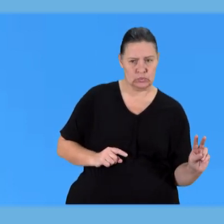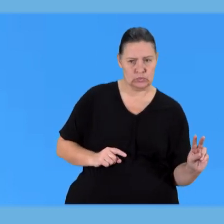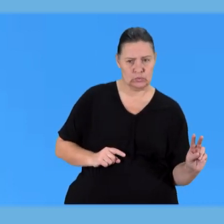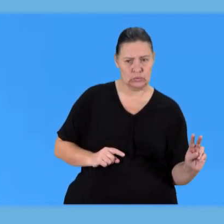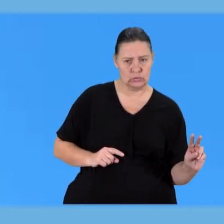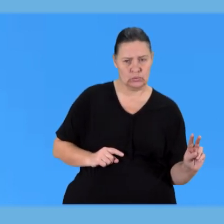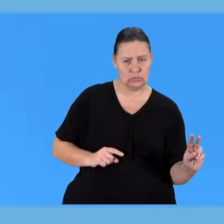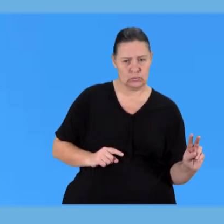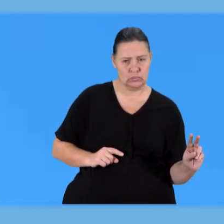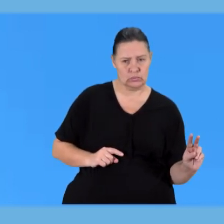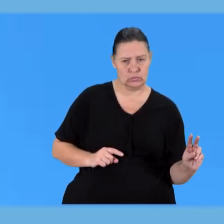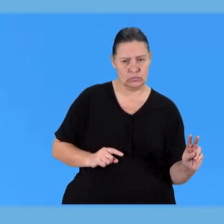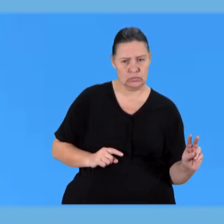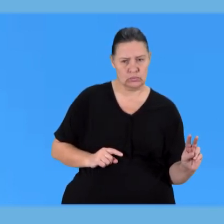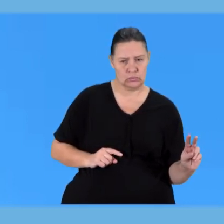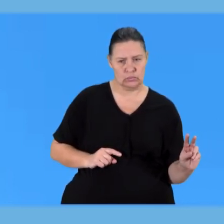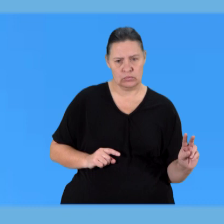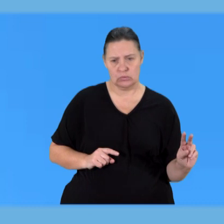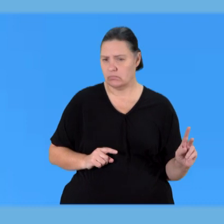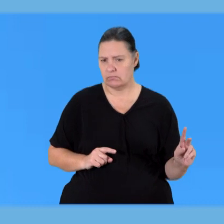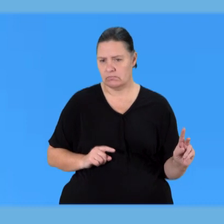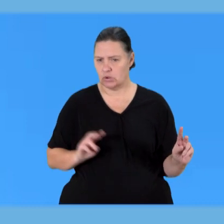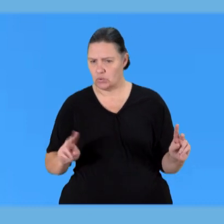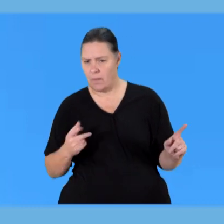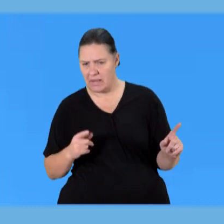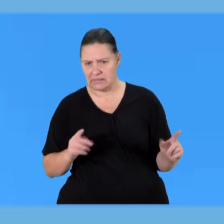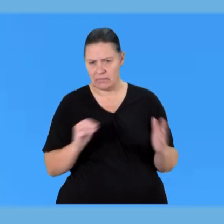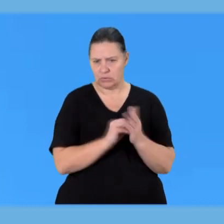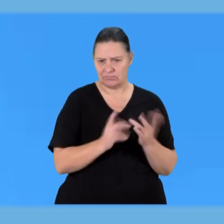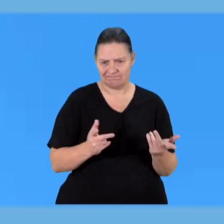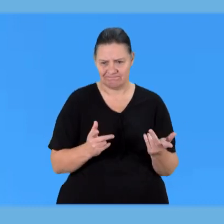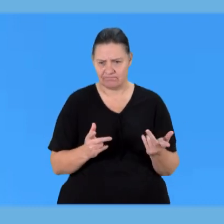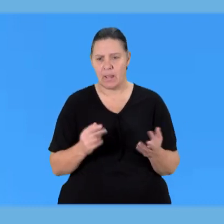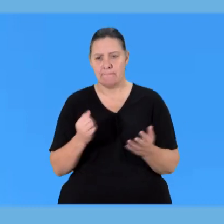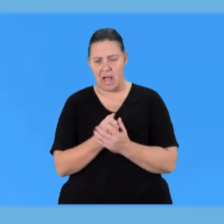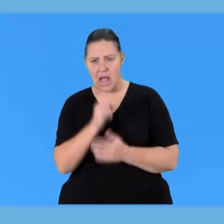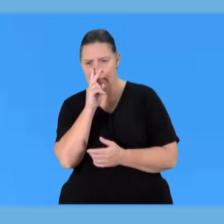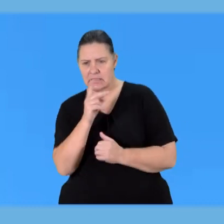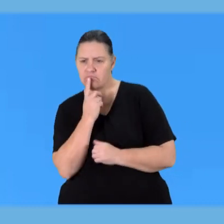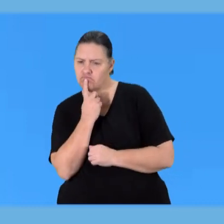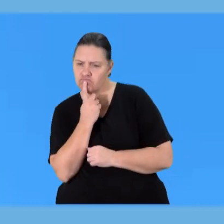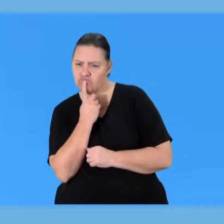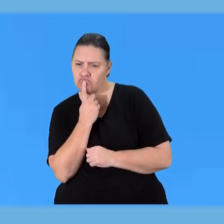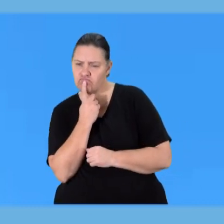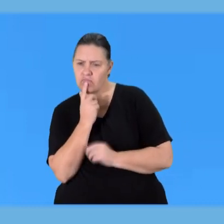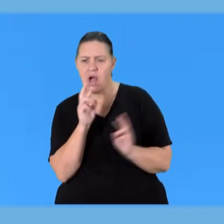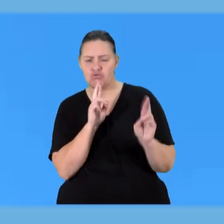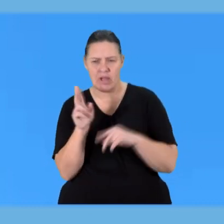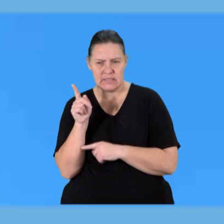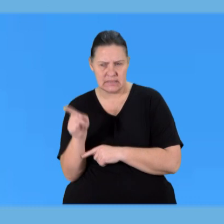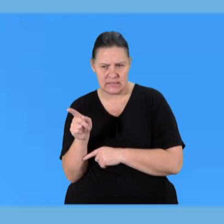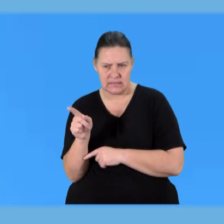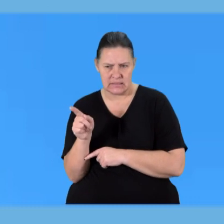So to balance that, I need to insert a 3 there. And in doing so, I see that for